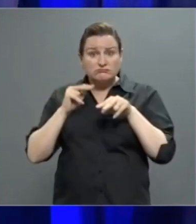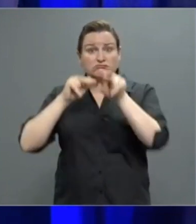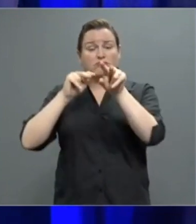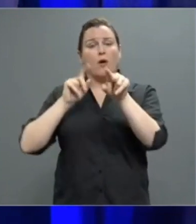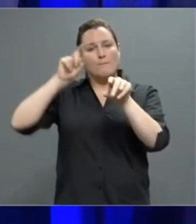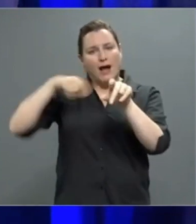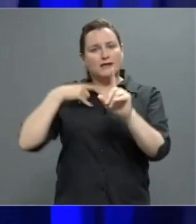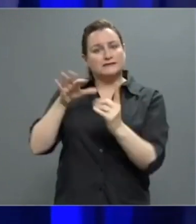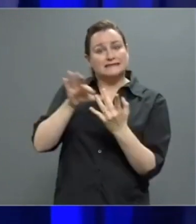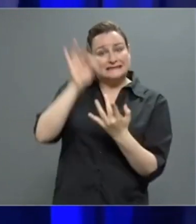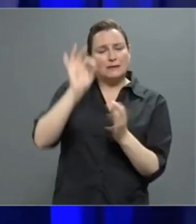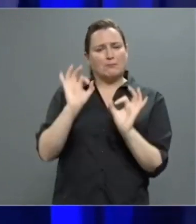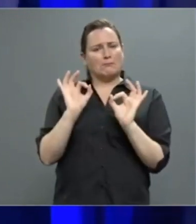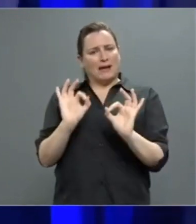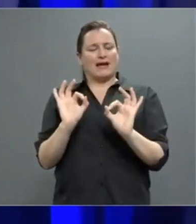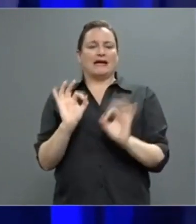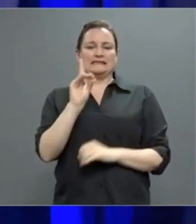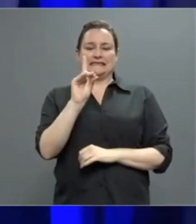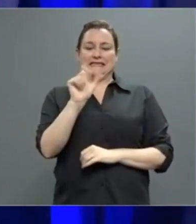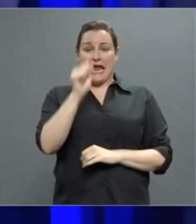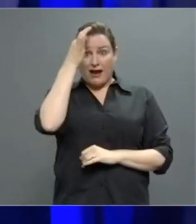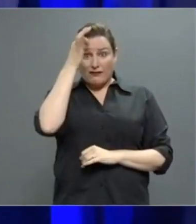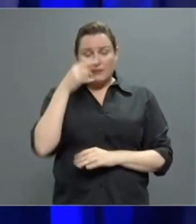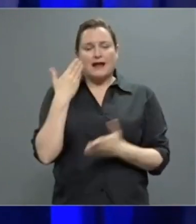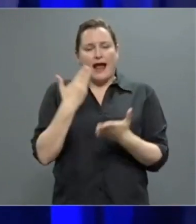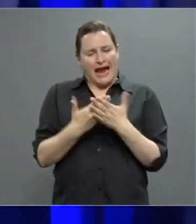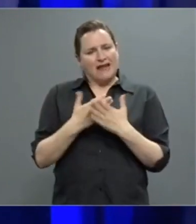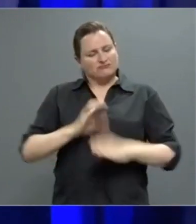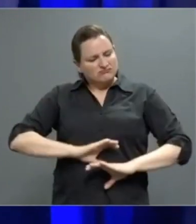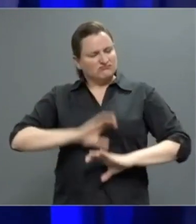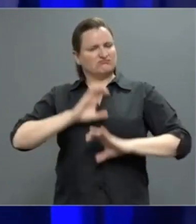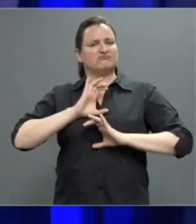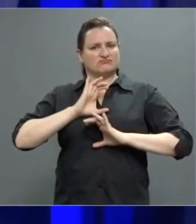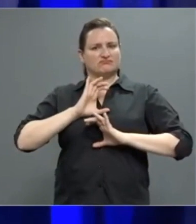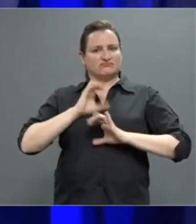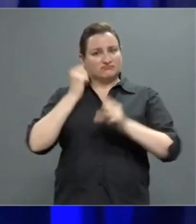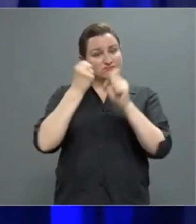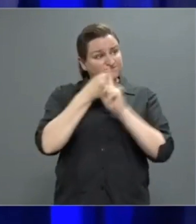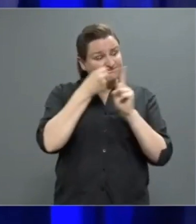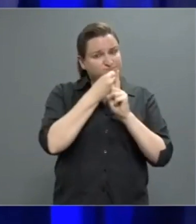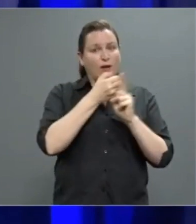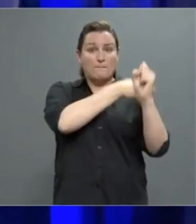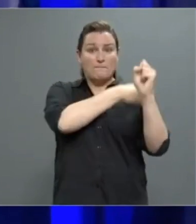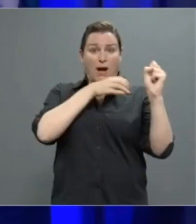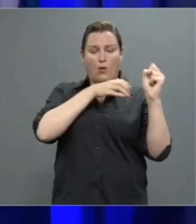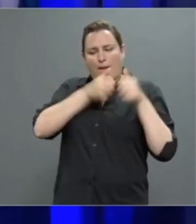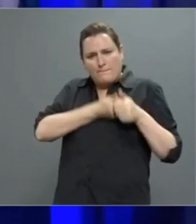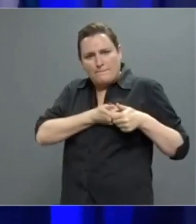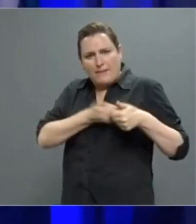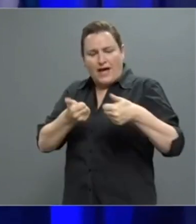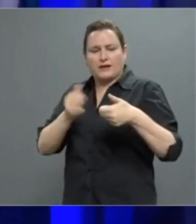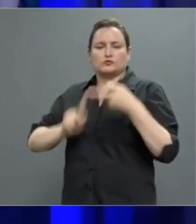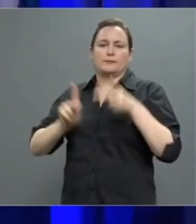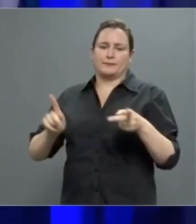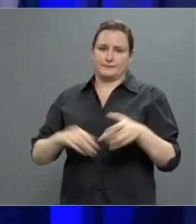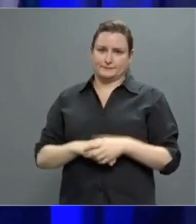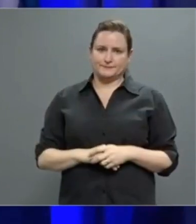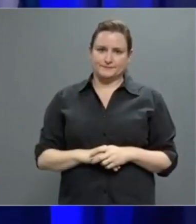elect a courageous DA government that will give power back to the people.